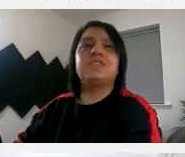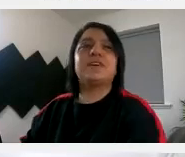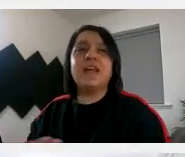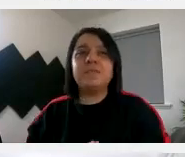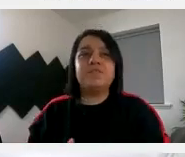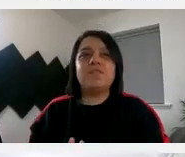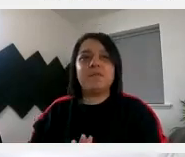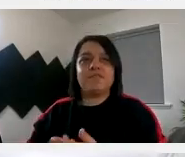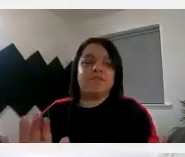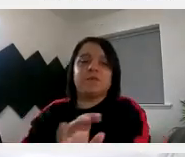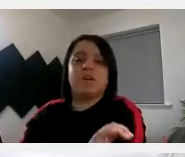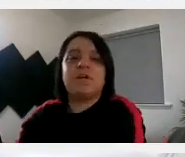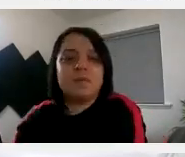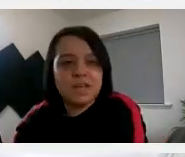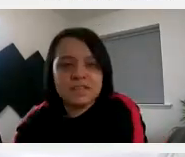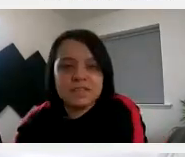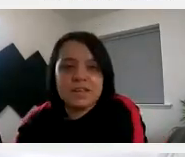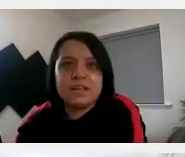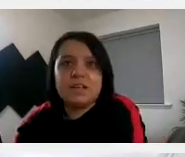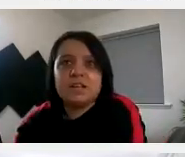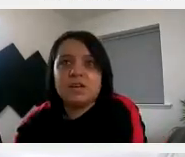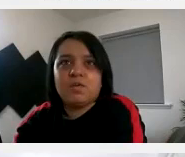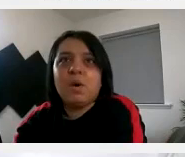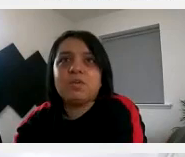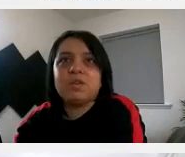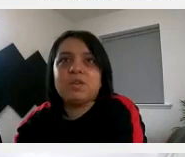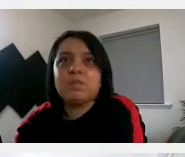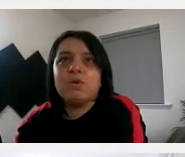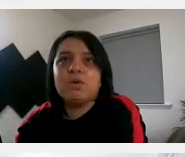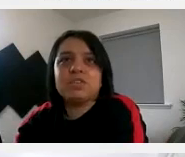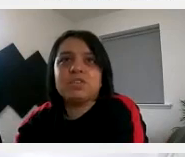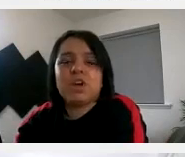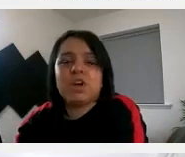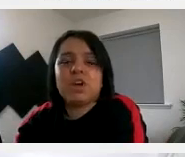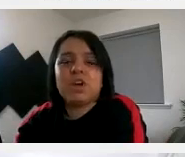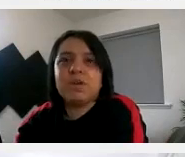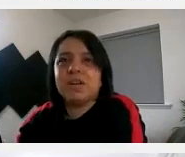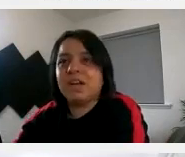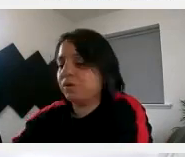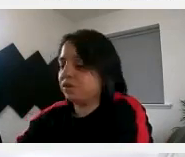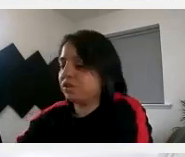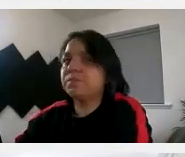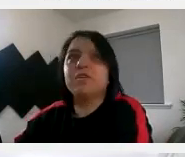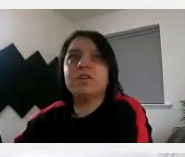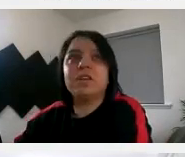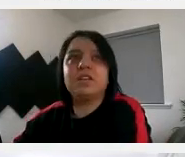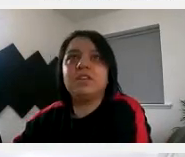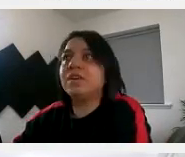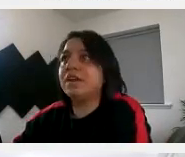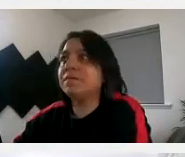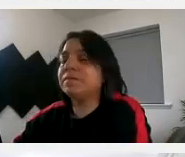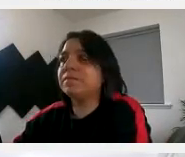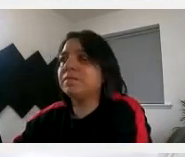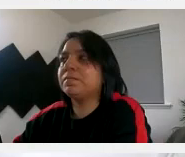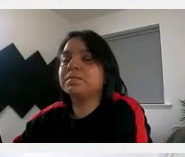Okay, so can anybody remember from yesterday, what was the most common language spoken in the